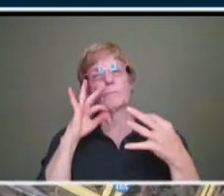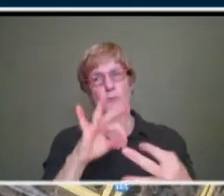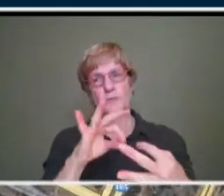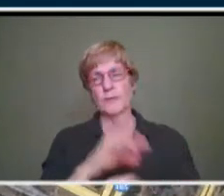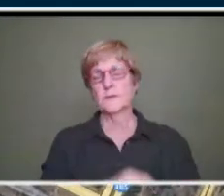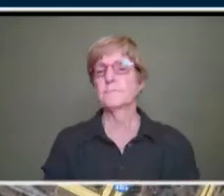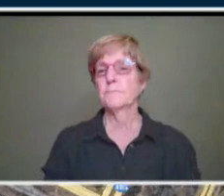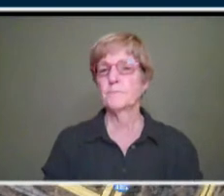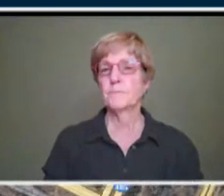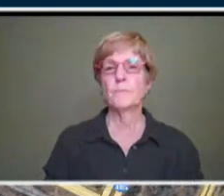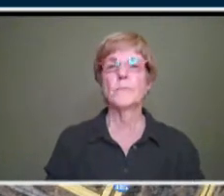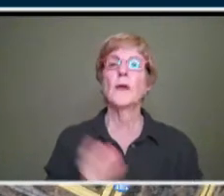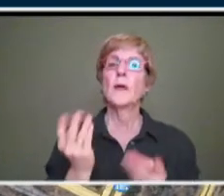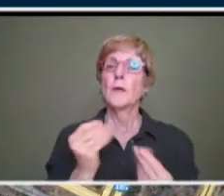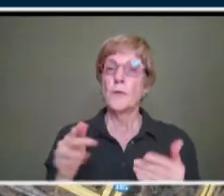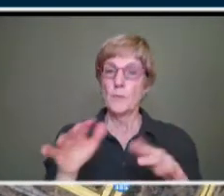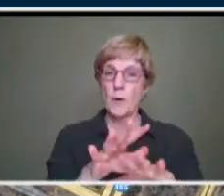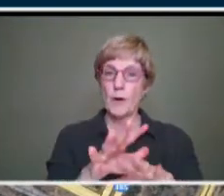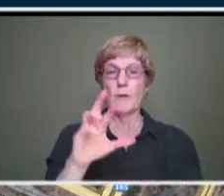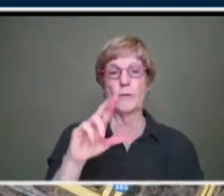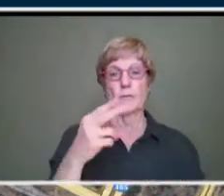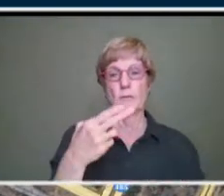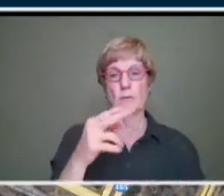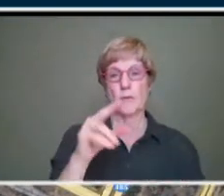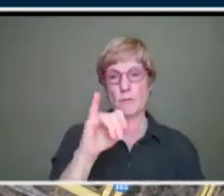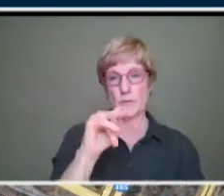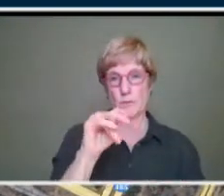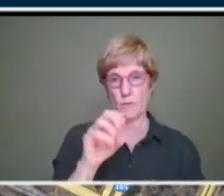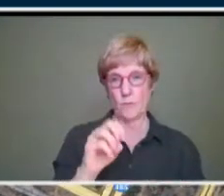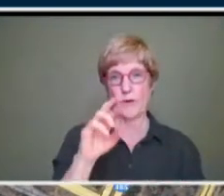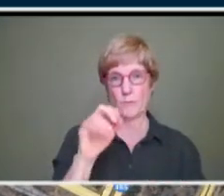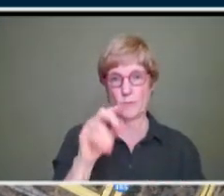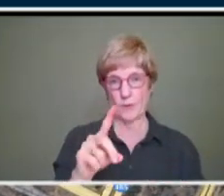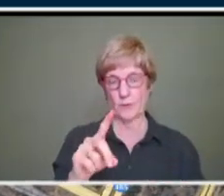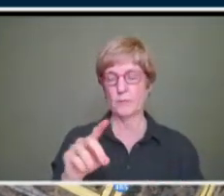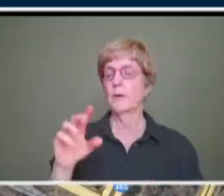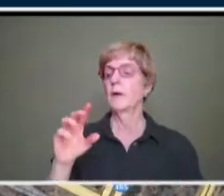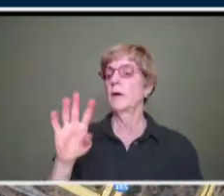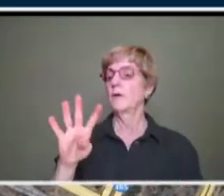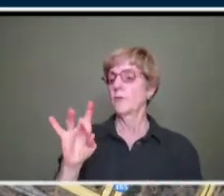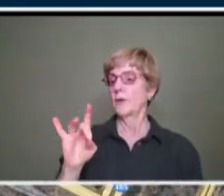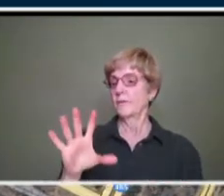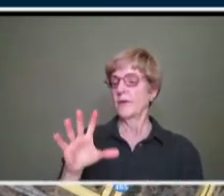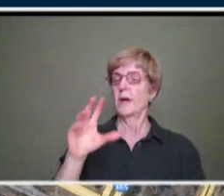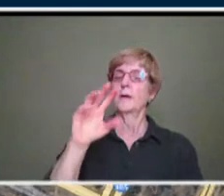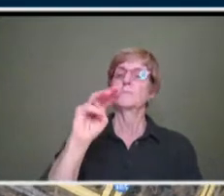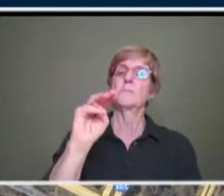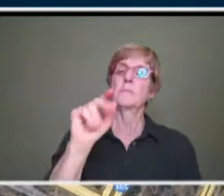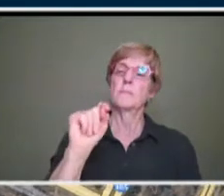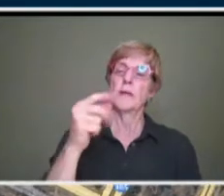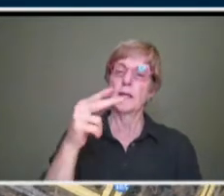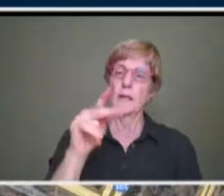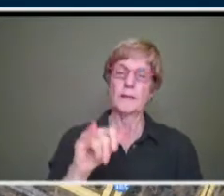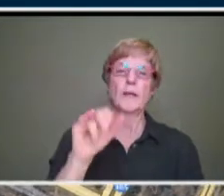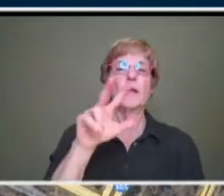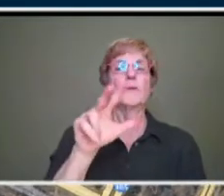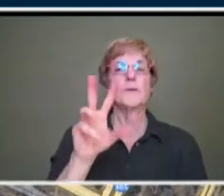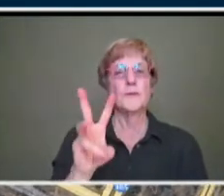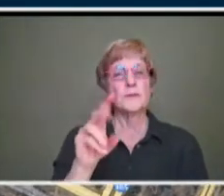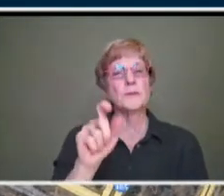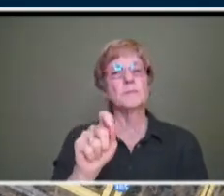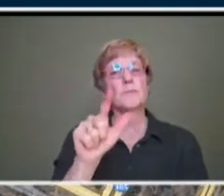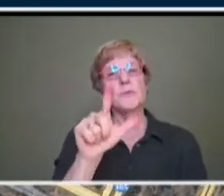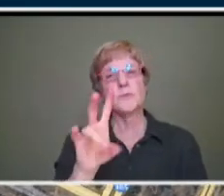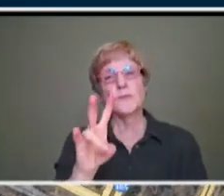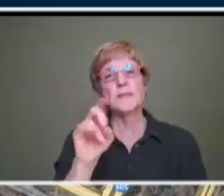the property is located on Ryan Road between 45 and Mount Holly Road it's approximately 36.27 Acres it's